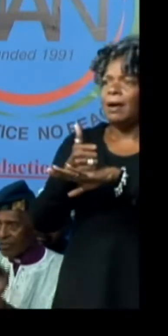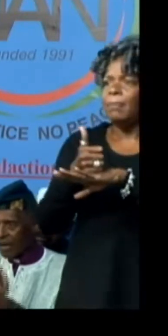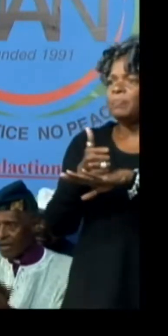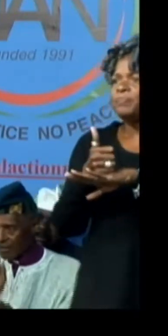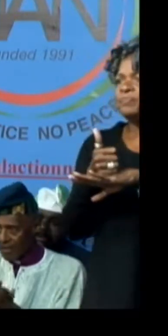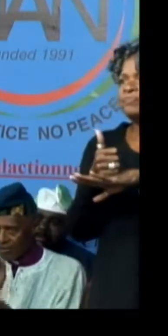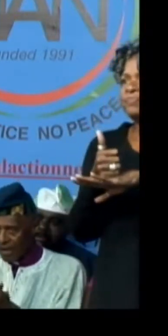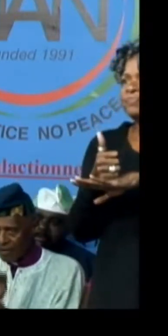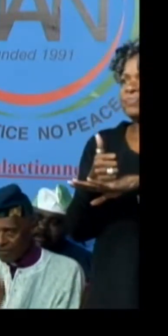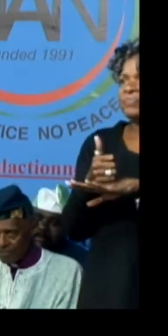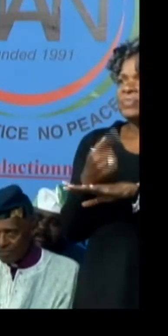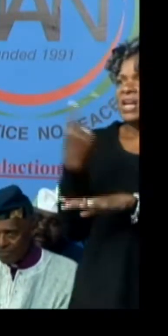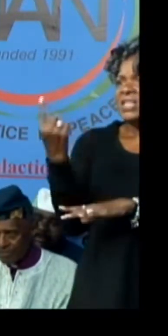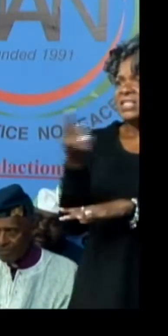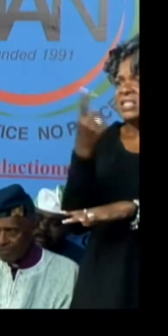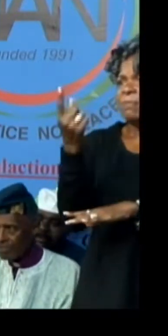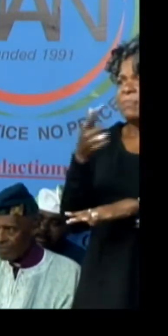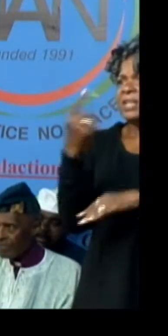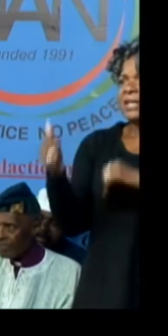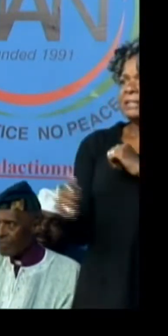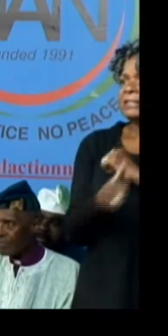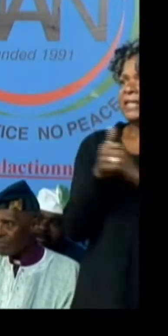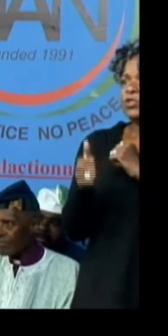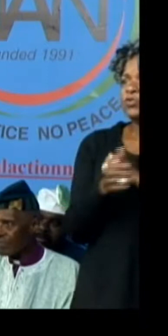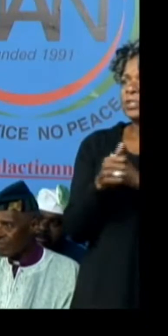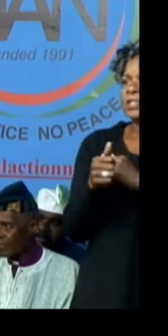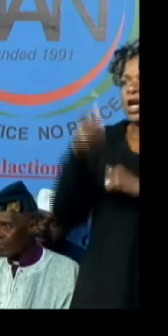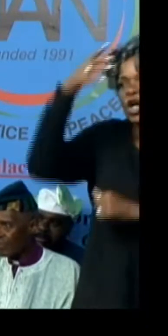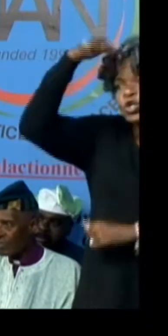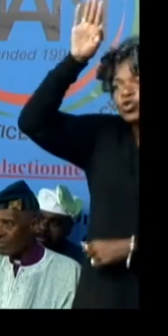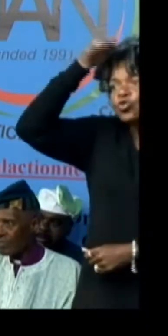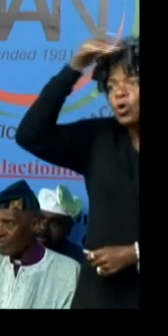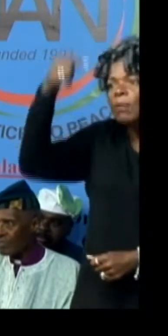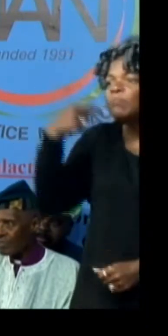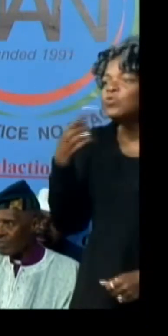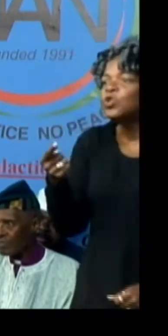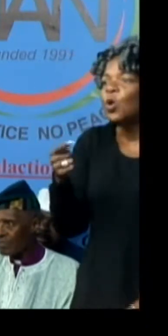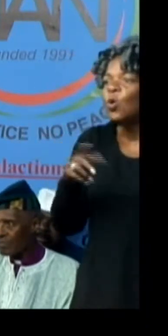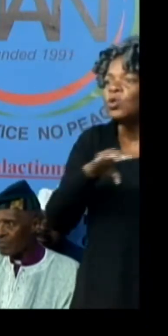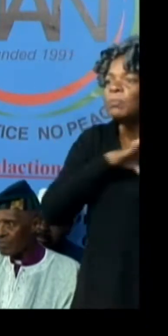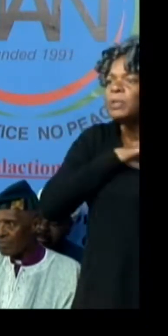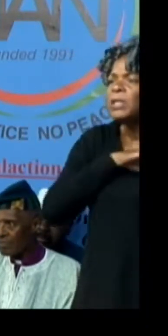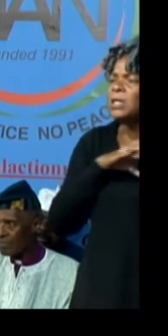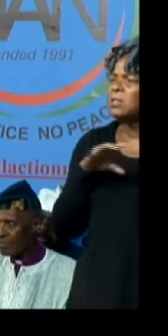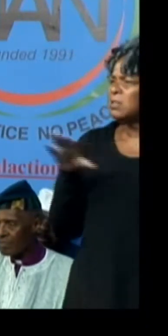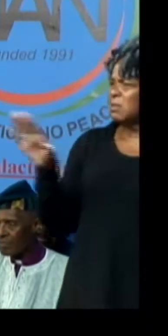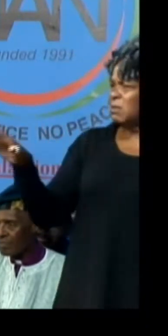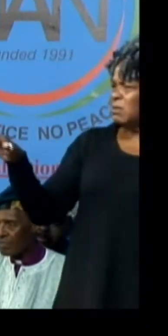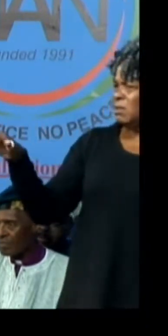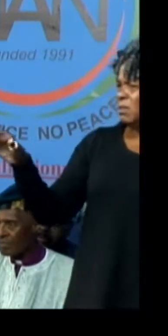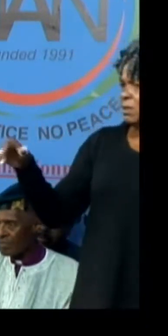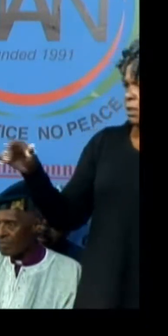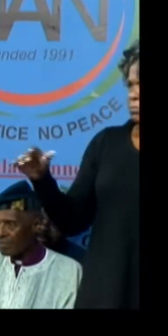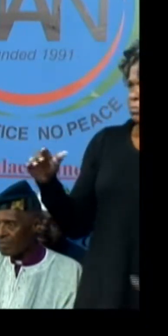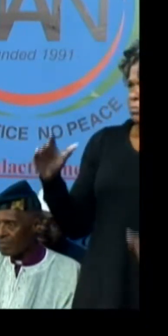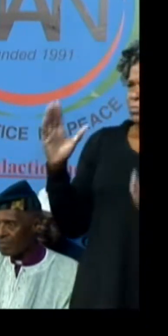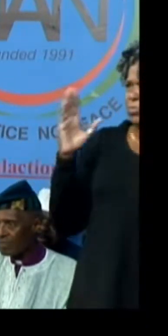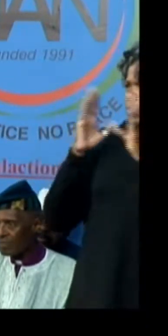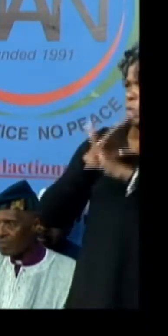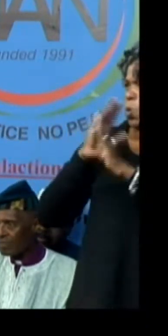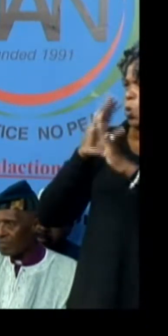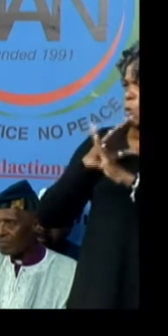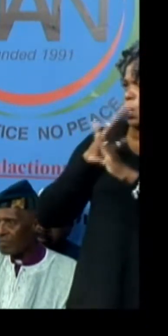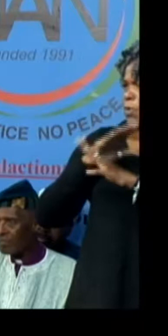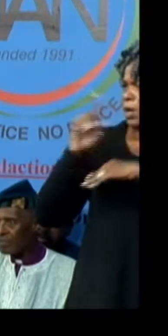country. To tell law enforcement, don't be worried about treating people